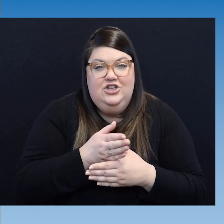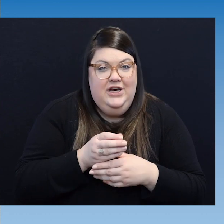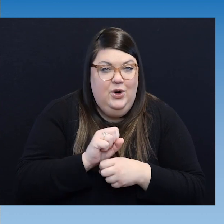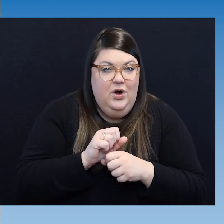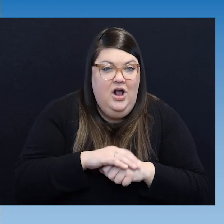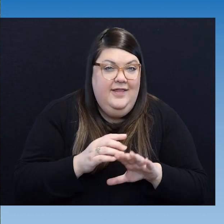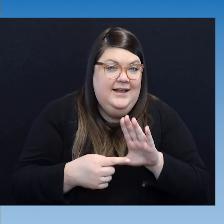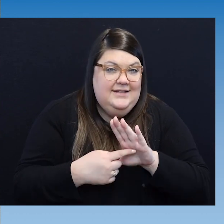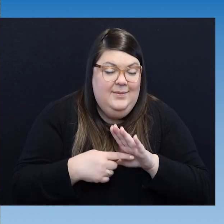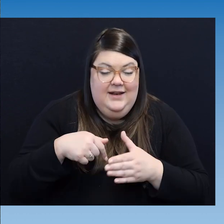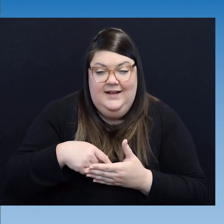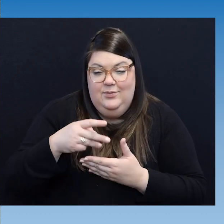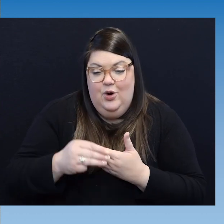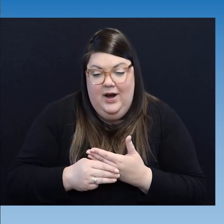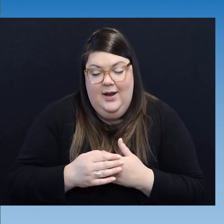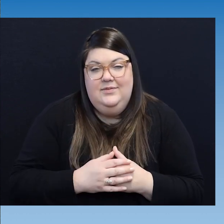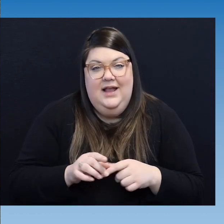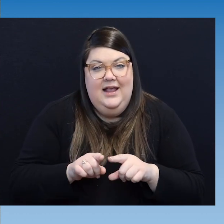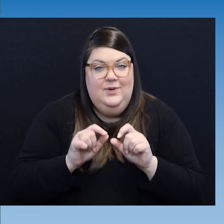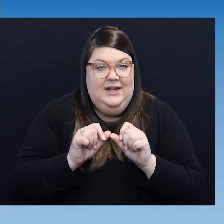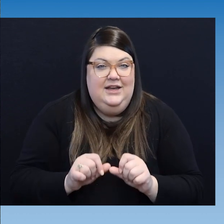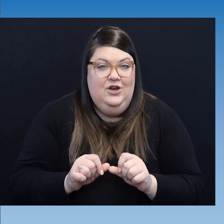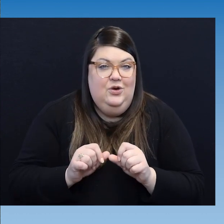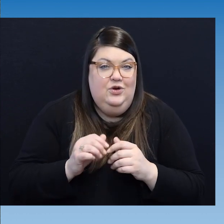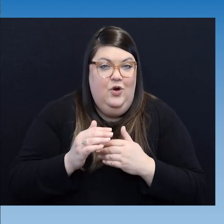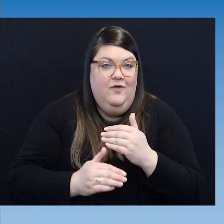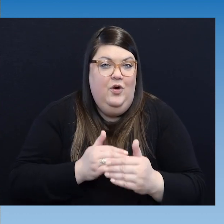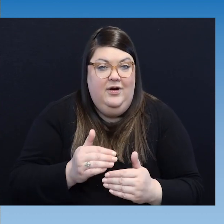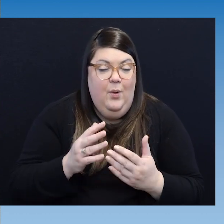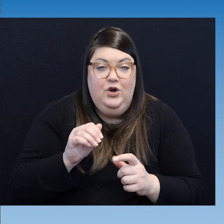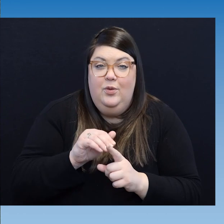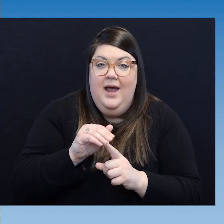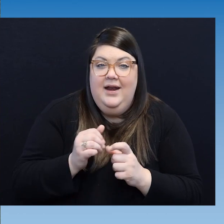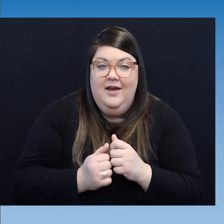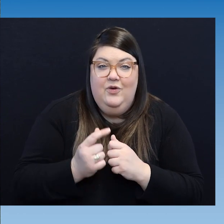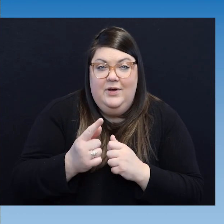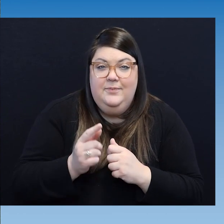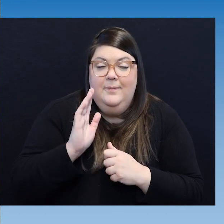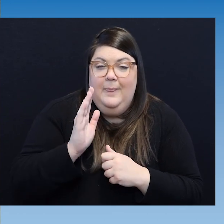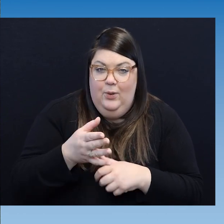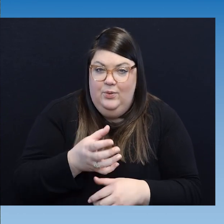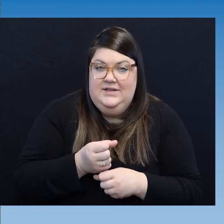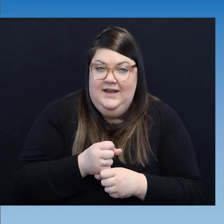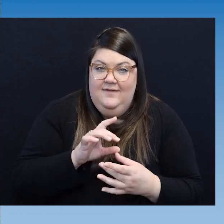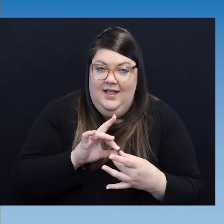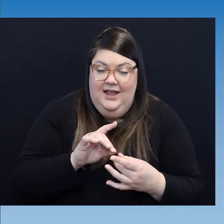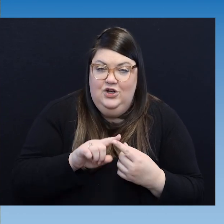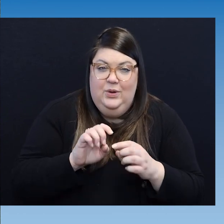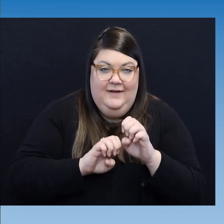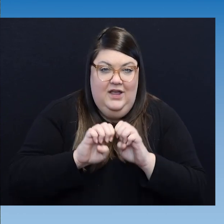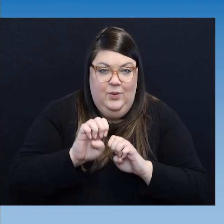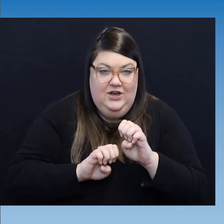the exhibit and on these programs as we continue to go forward. And I want to remind everyone that you will receive a link